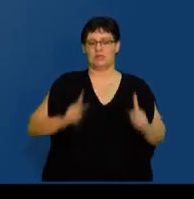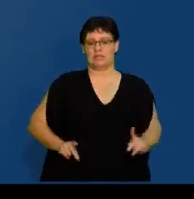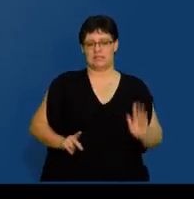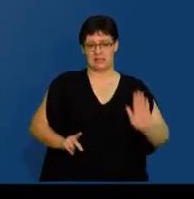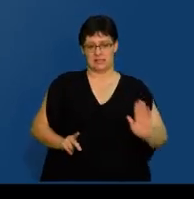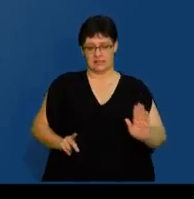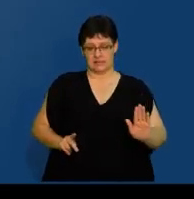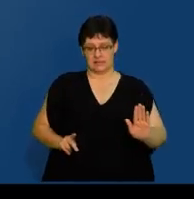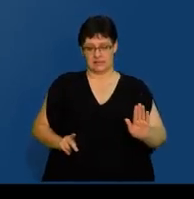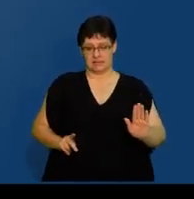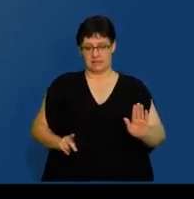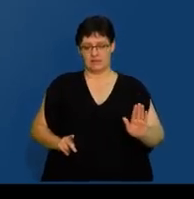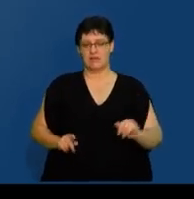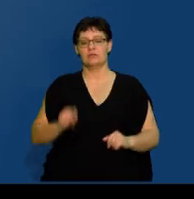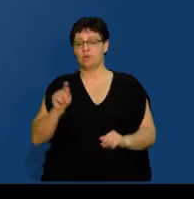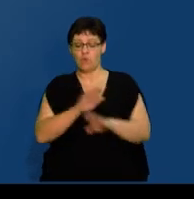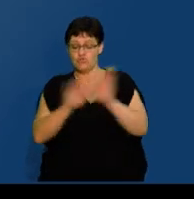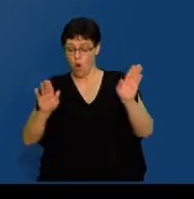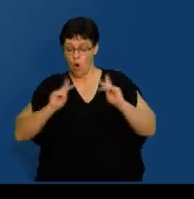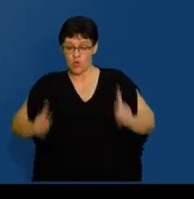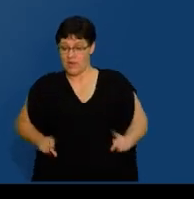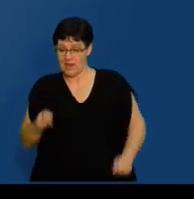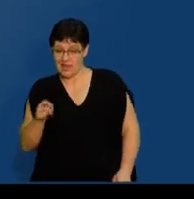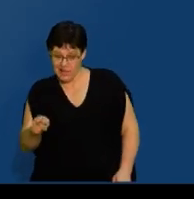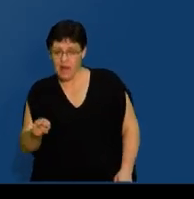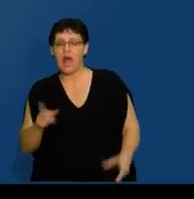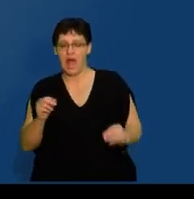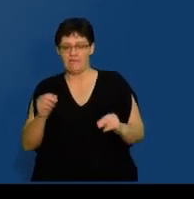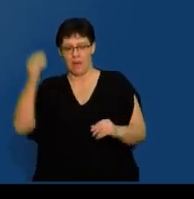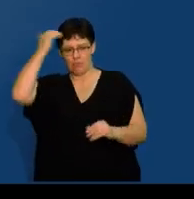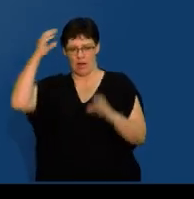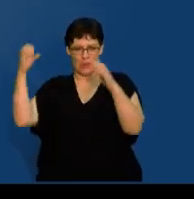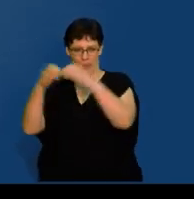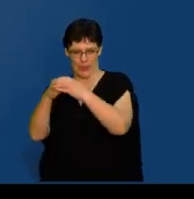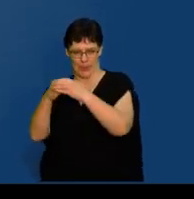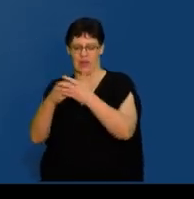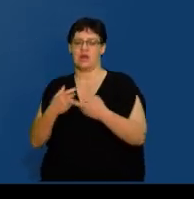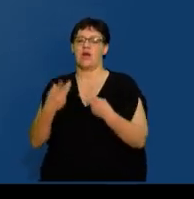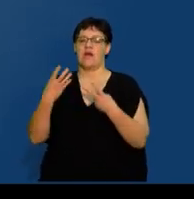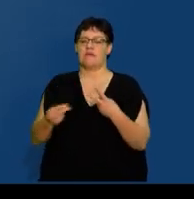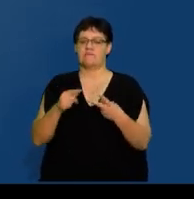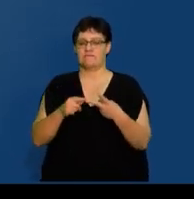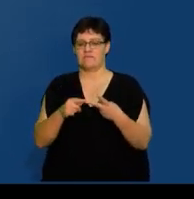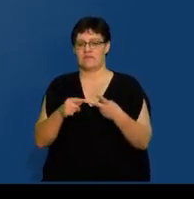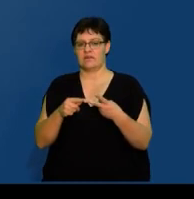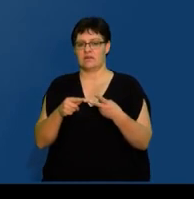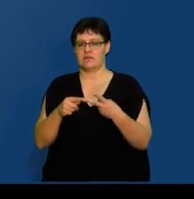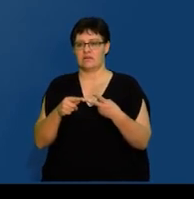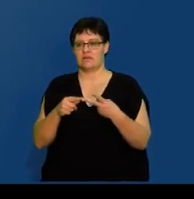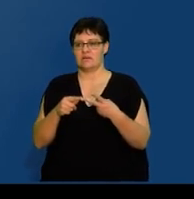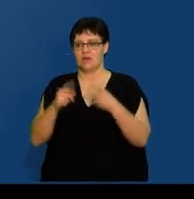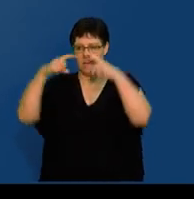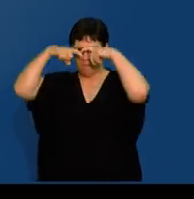human skull. So the non-human skull has a significantly smaller brain, it's got distinct